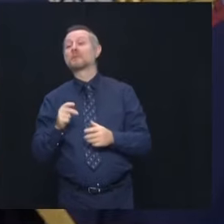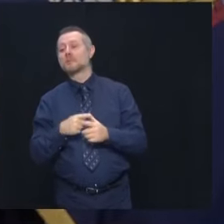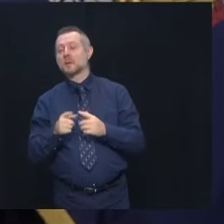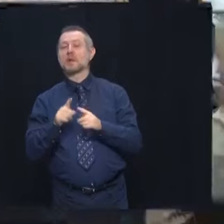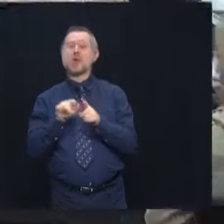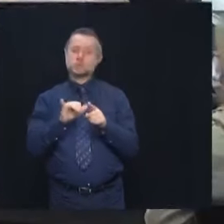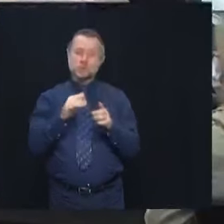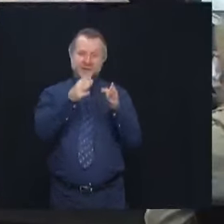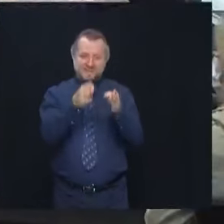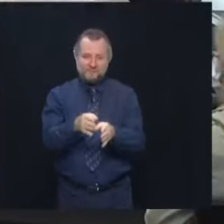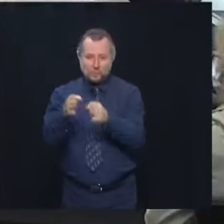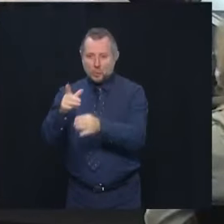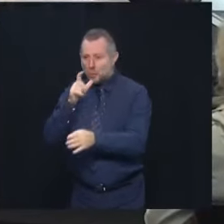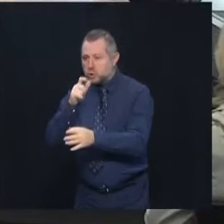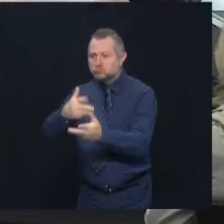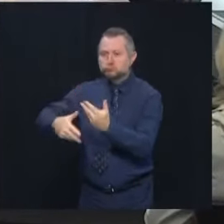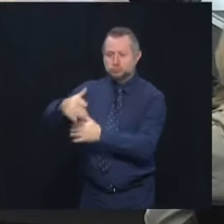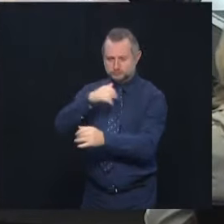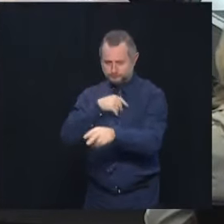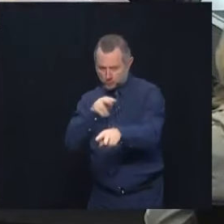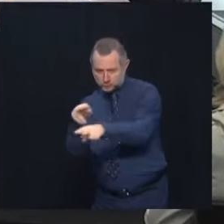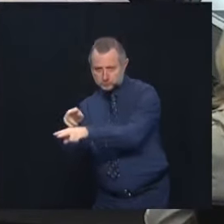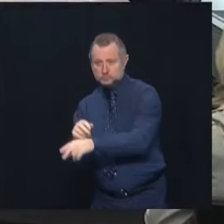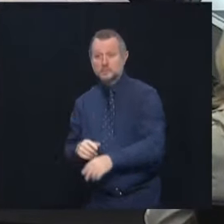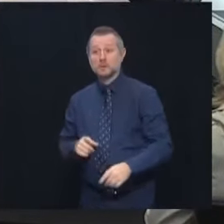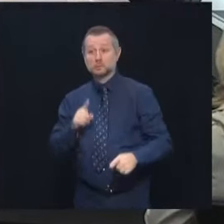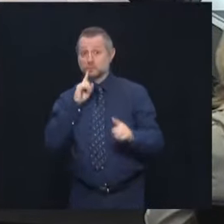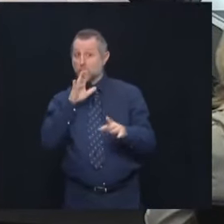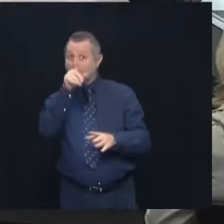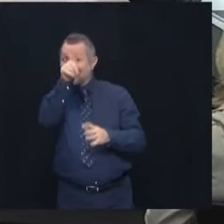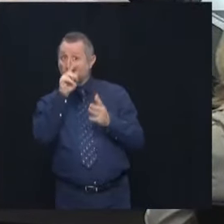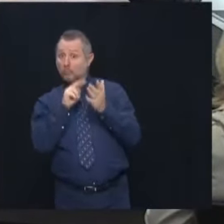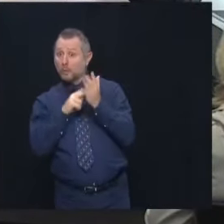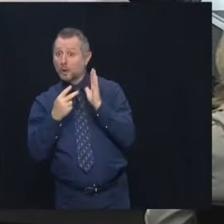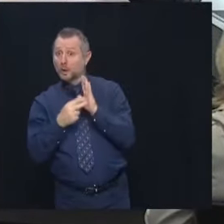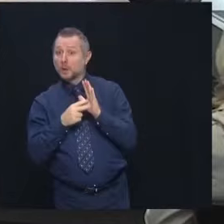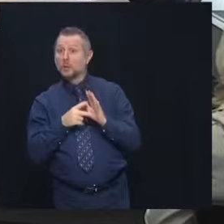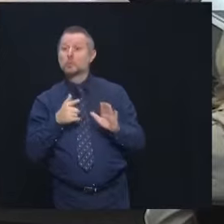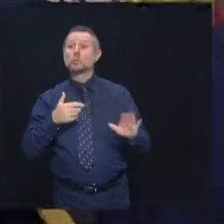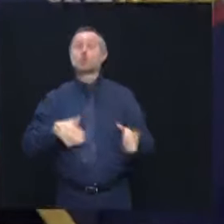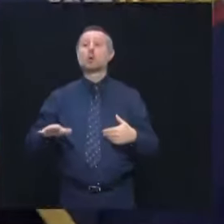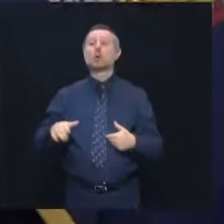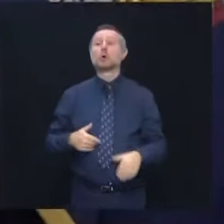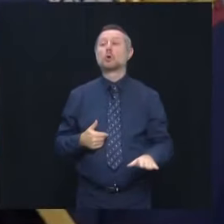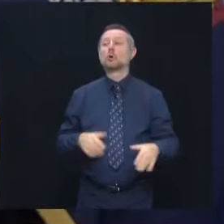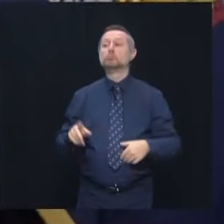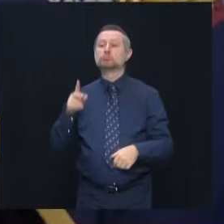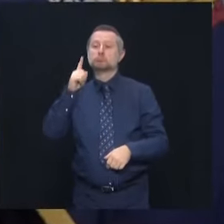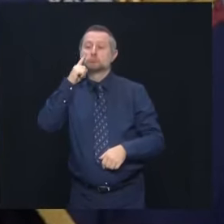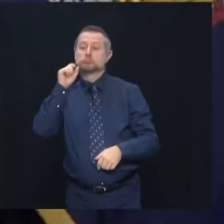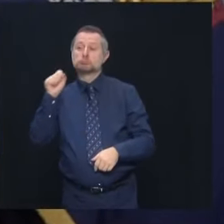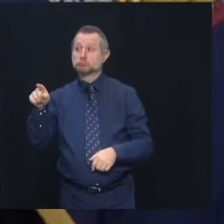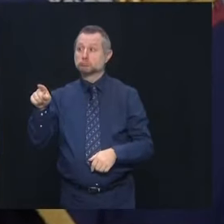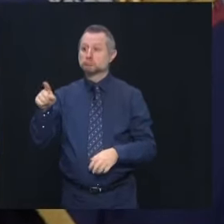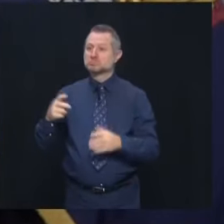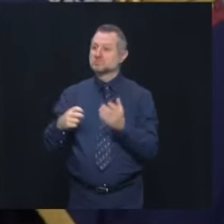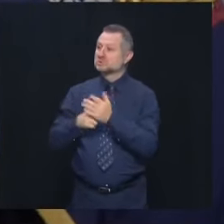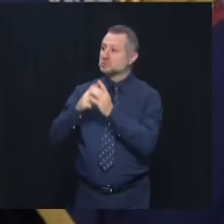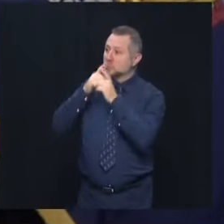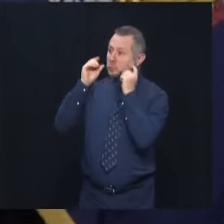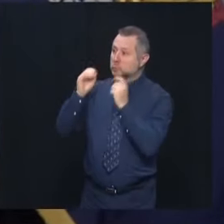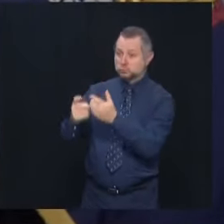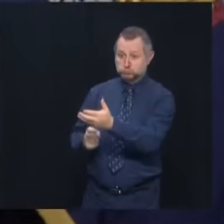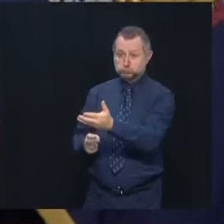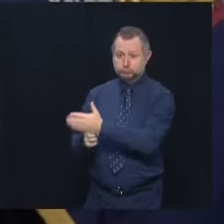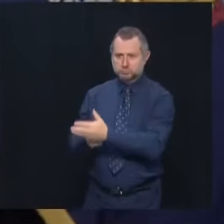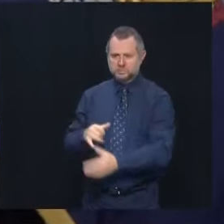they be authorized then to ticket people who are walking on the street without masks, for example? Oh, they are now. But it's Zach, intent